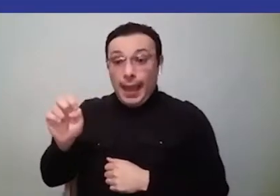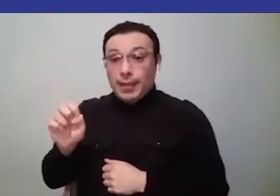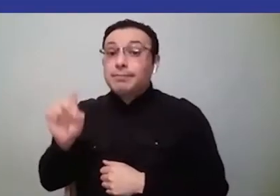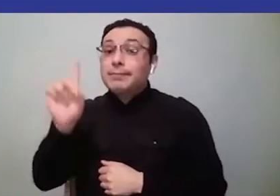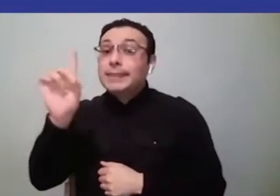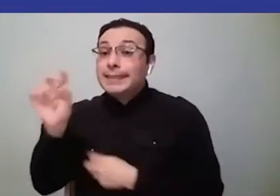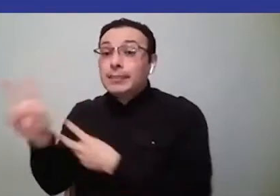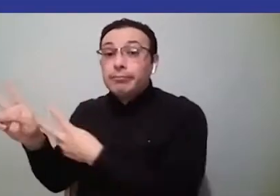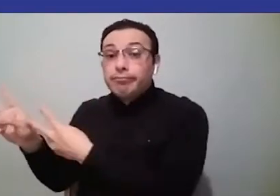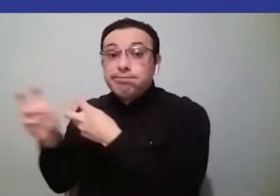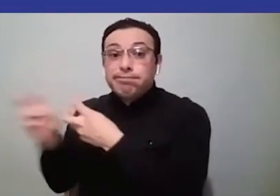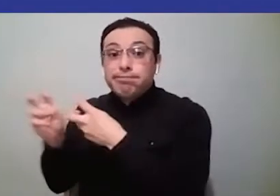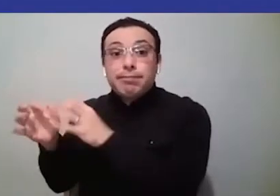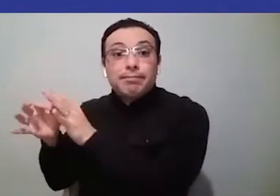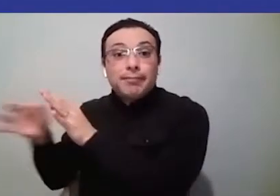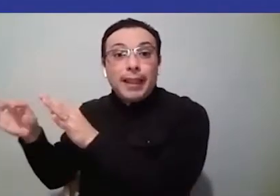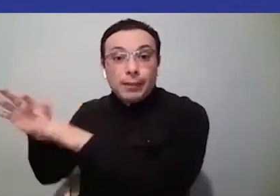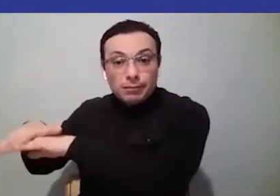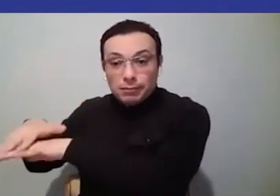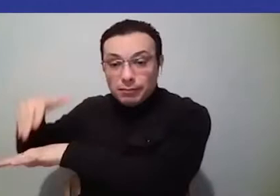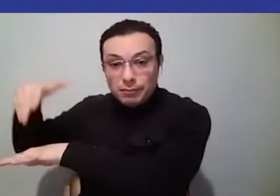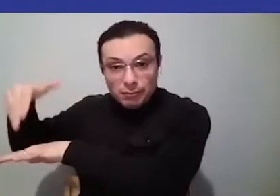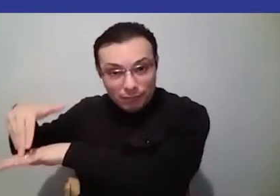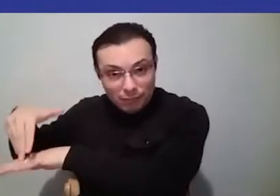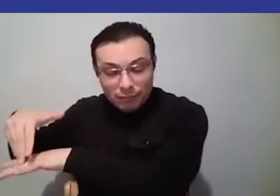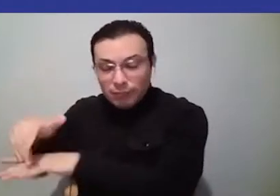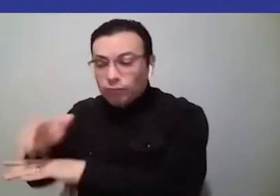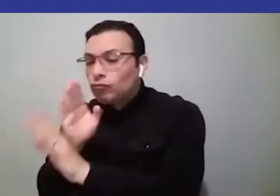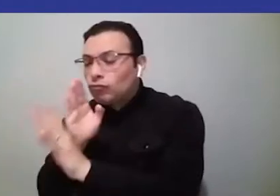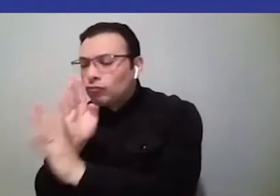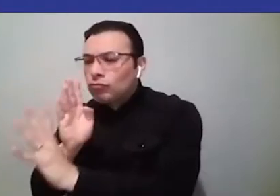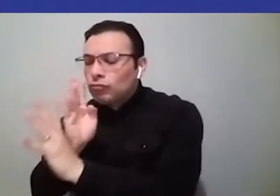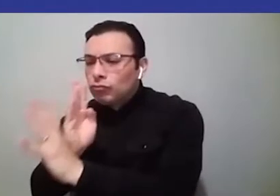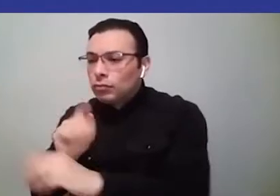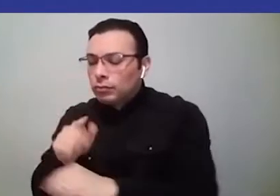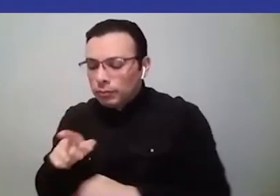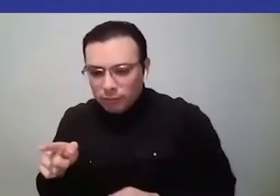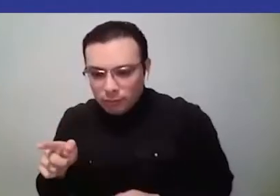hearing that and feeling like